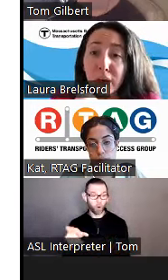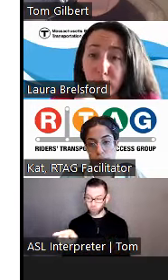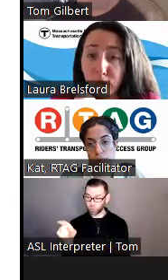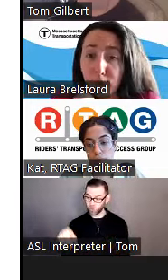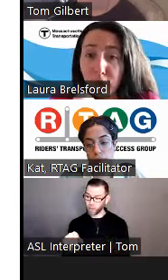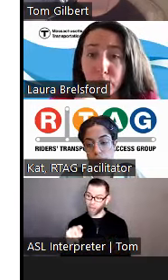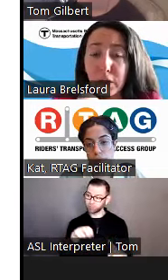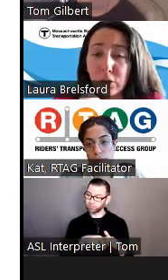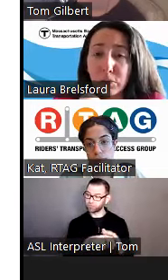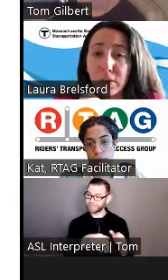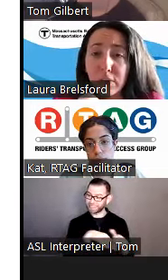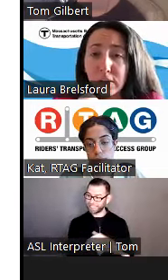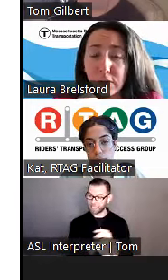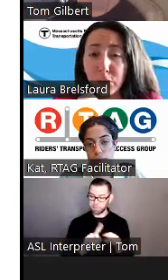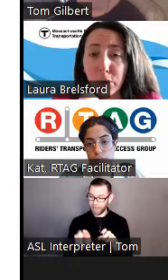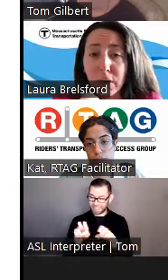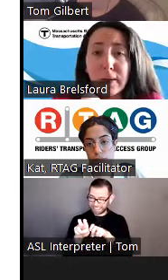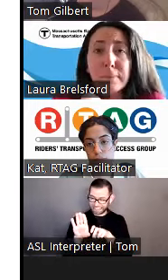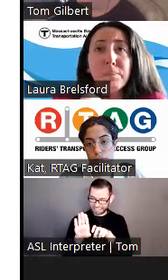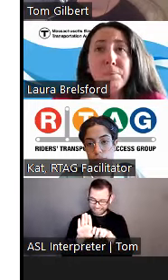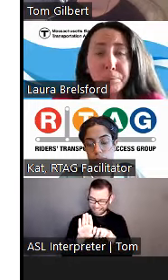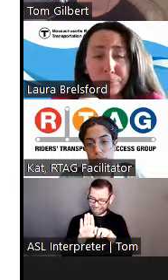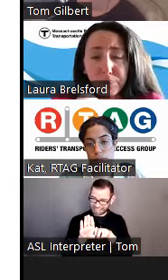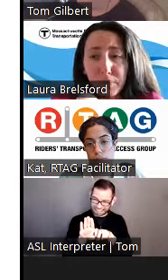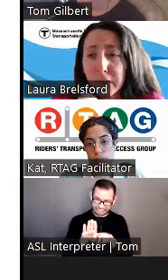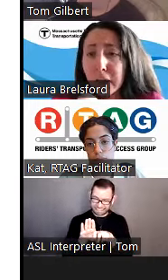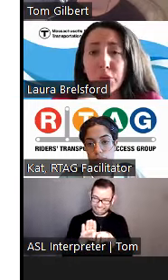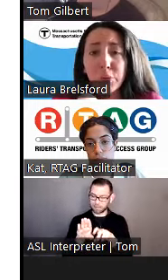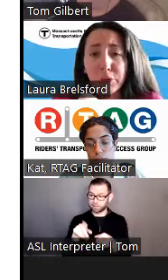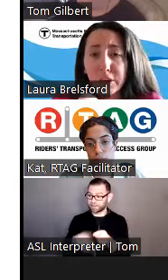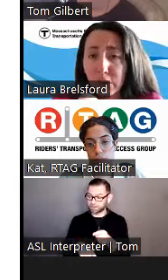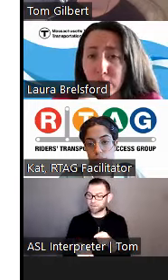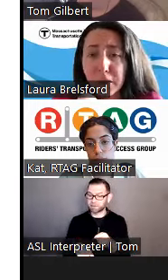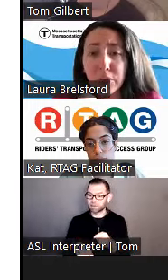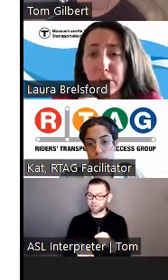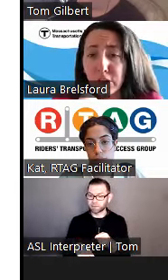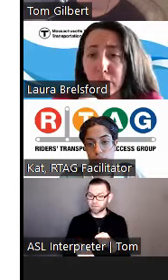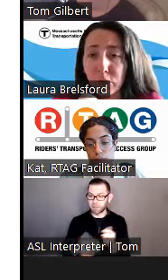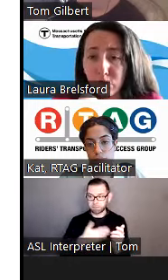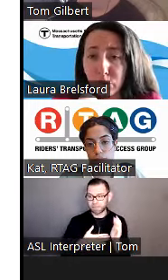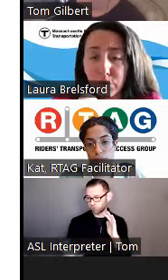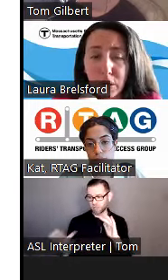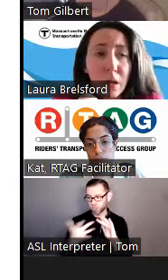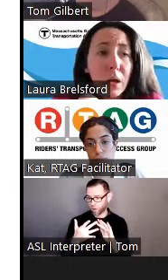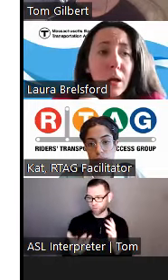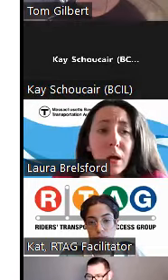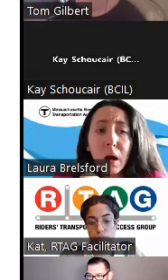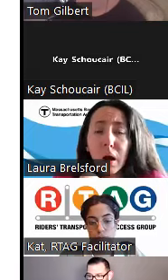too narrow for you in terms of the vestibule, if you would reach out to me or reach out to